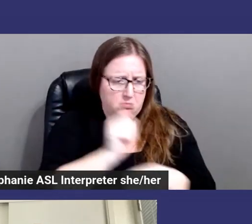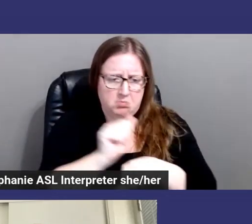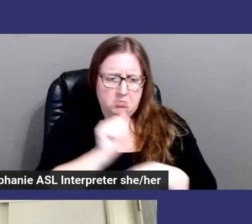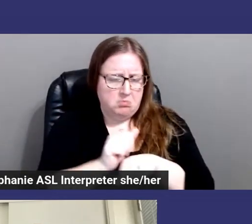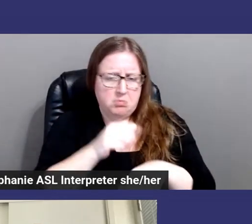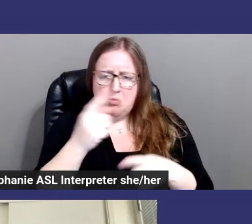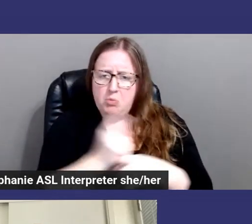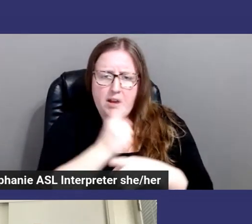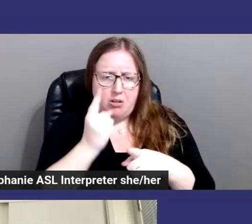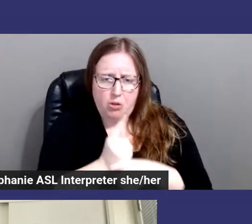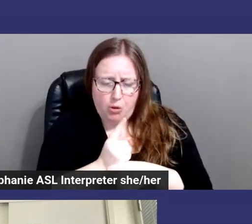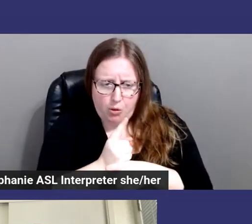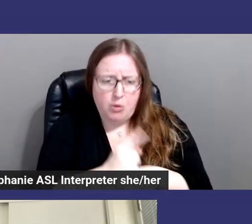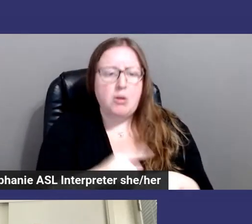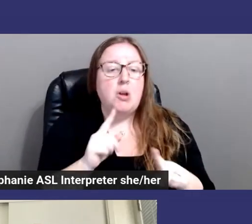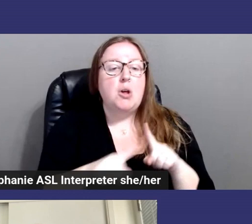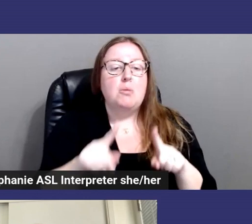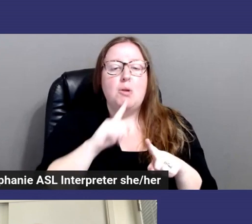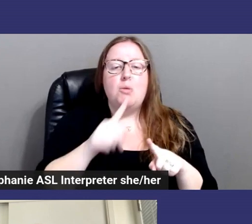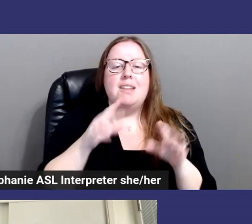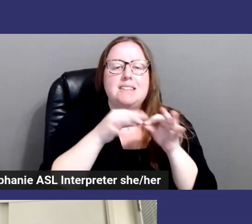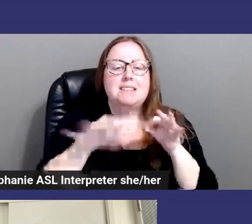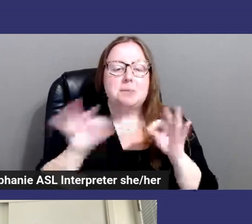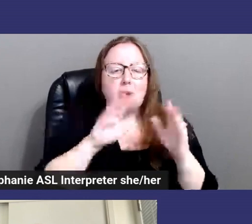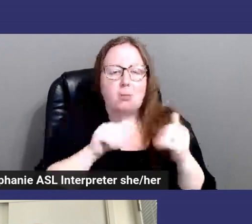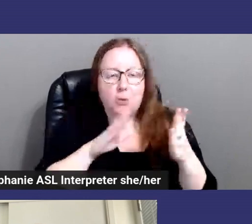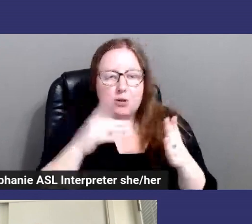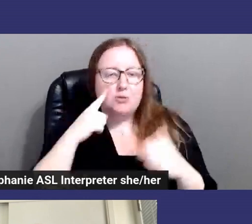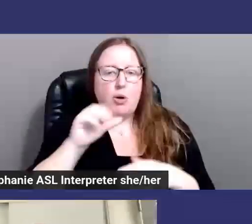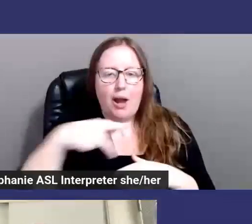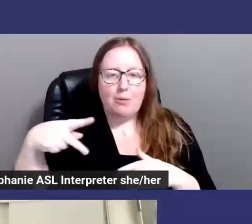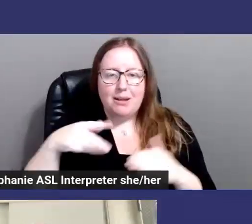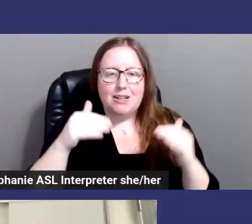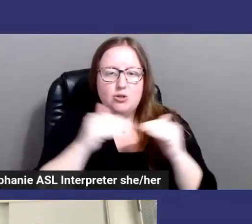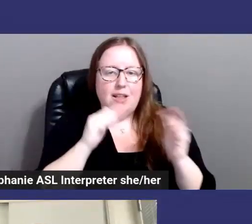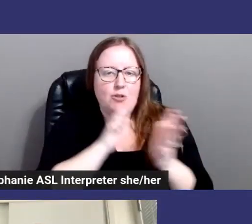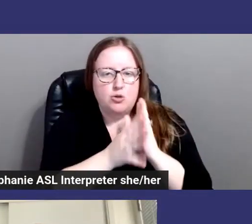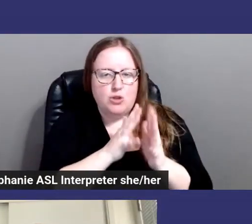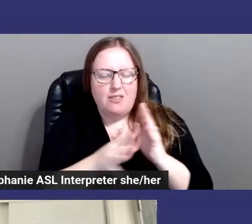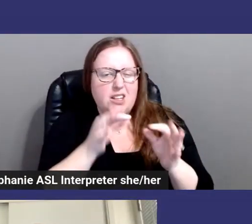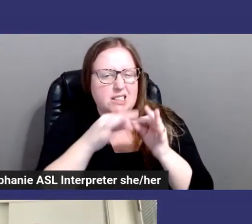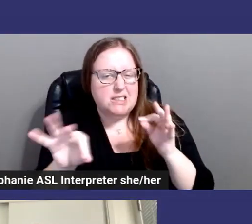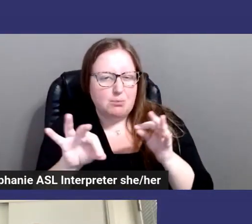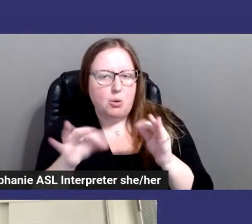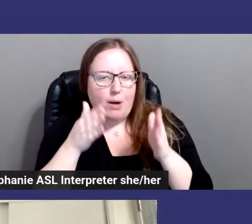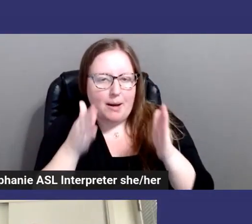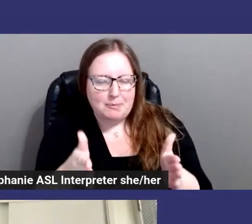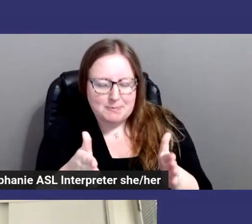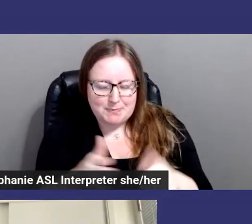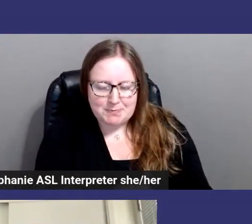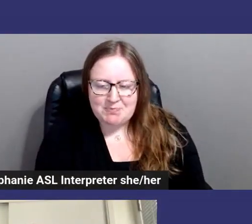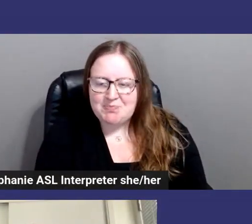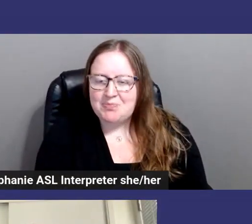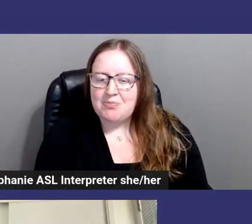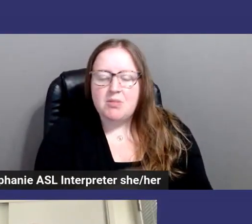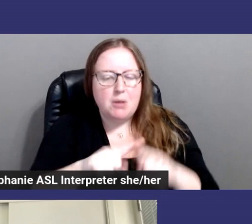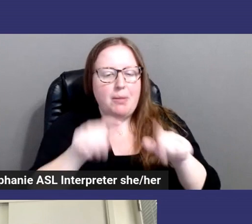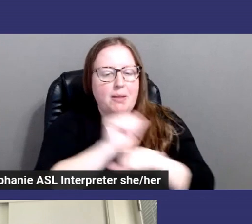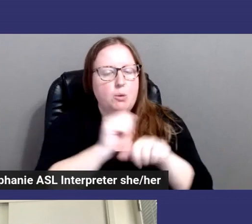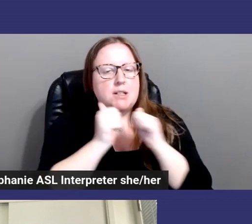normal. This just kind of gives you a very simple way of just getting your application level traffic in a very, very simple way. But they work